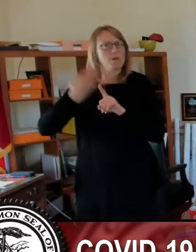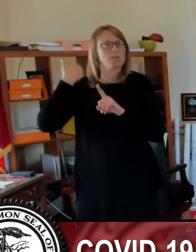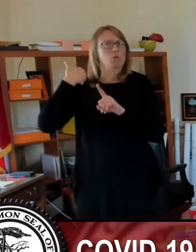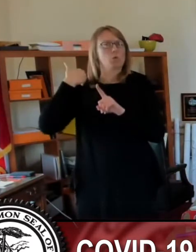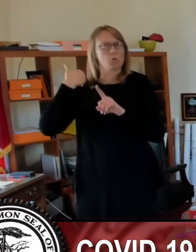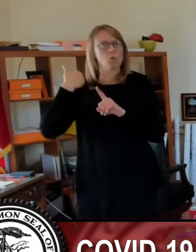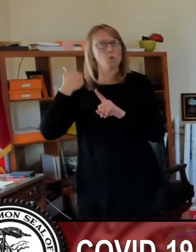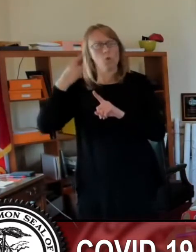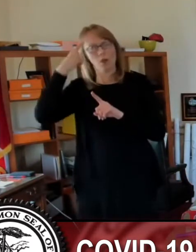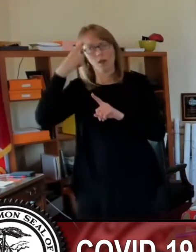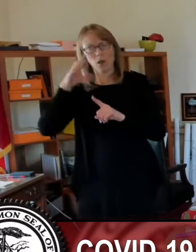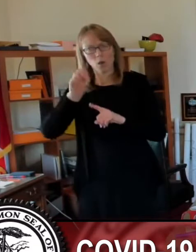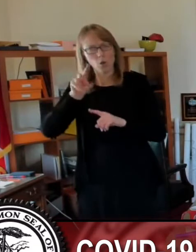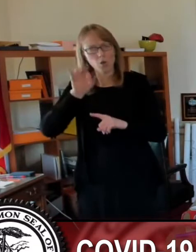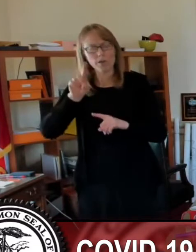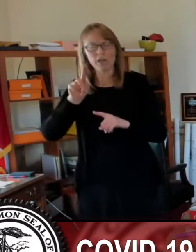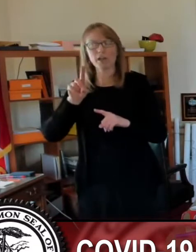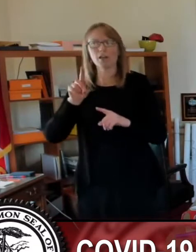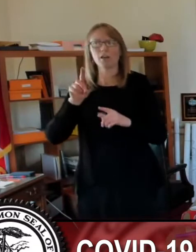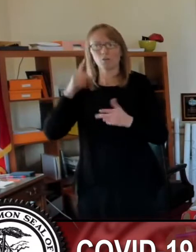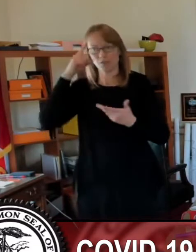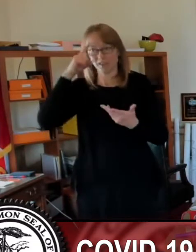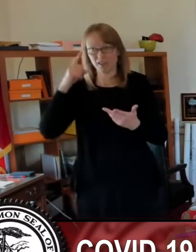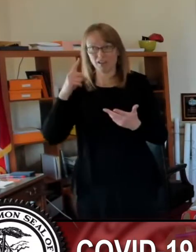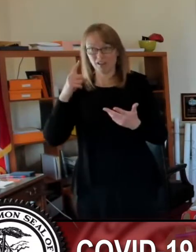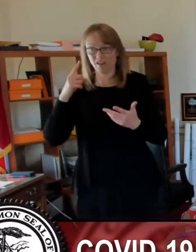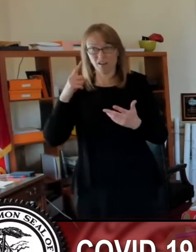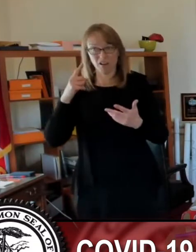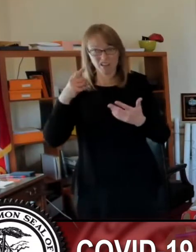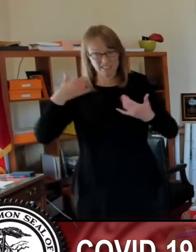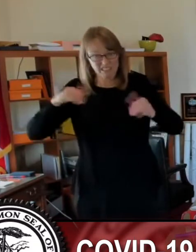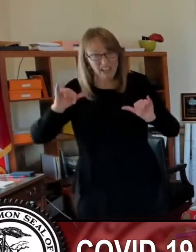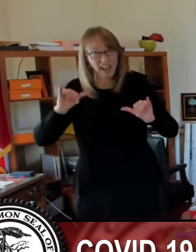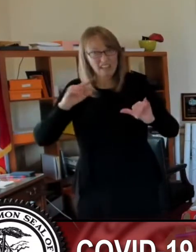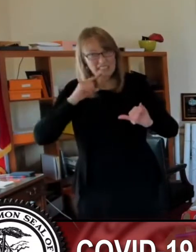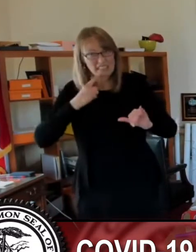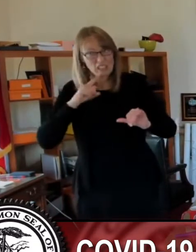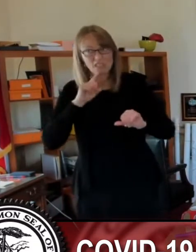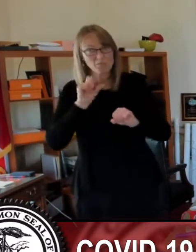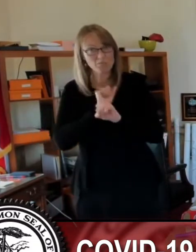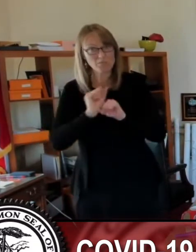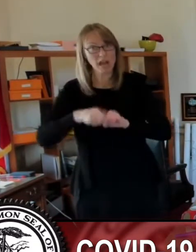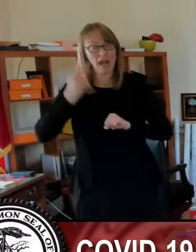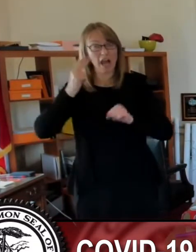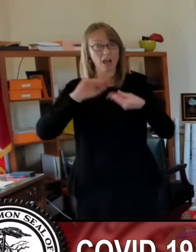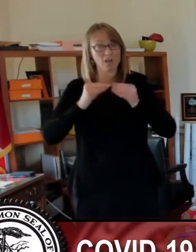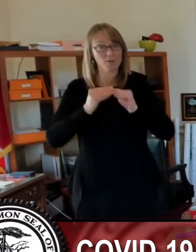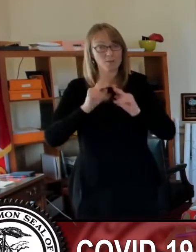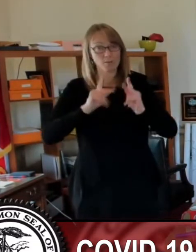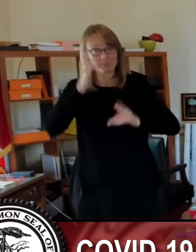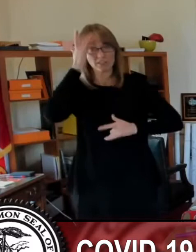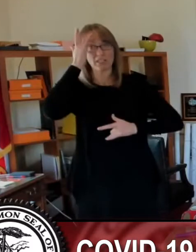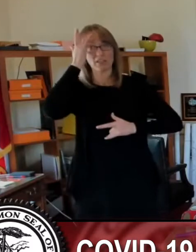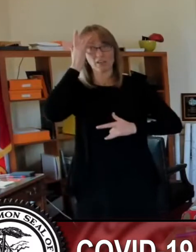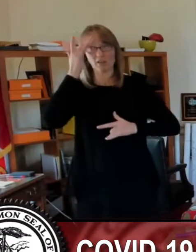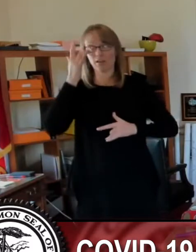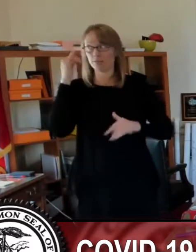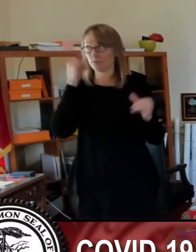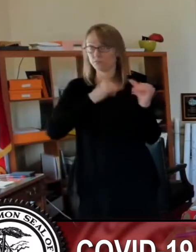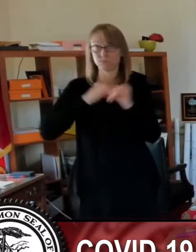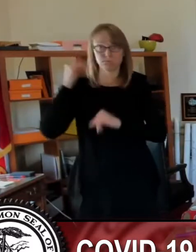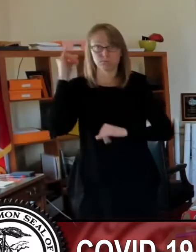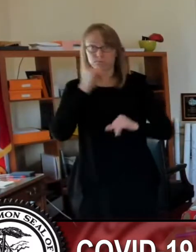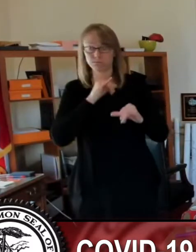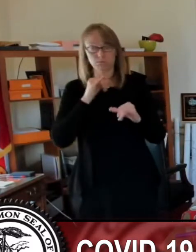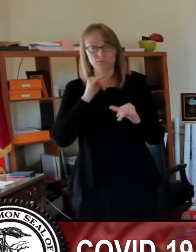still be in this really incredible situation that we're in right now with very high case numbers, but we are, and so we need additional funding